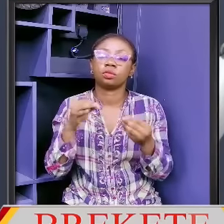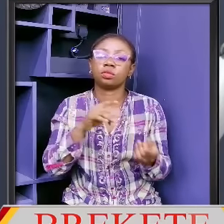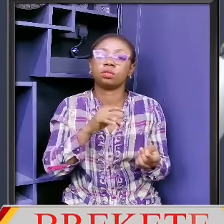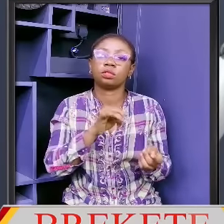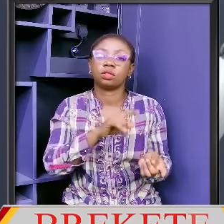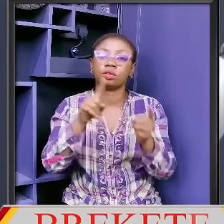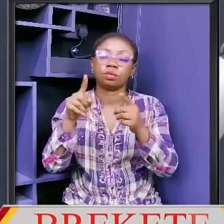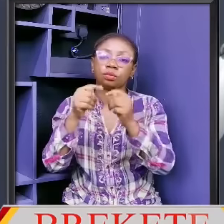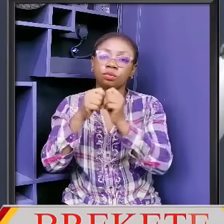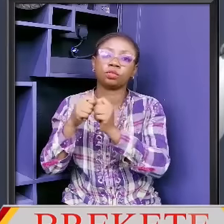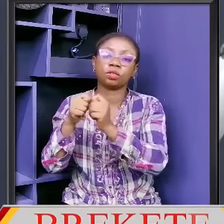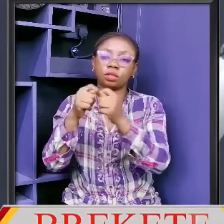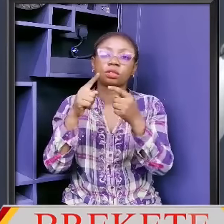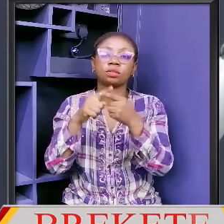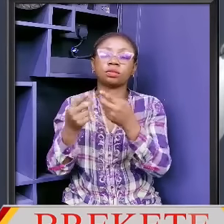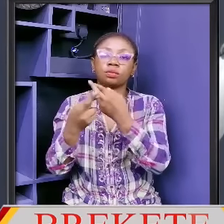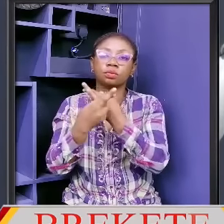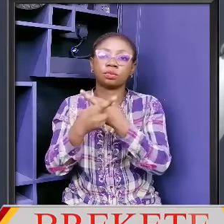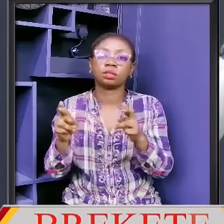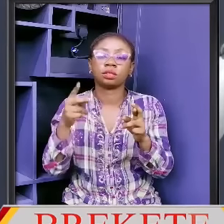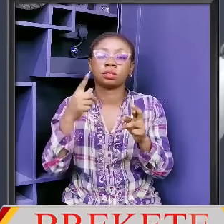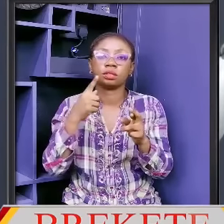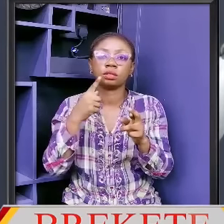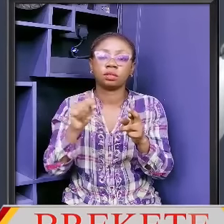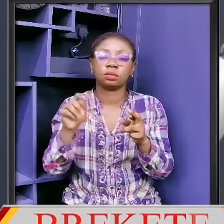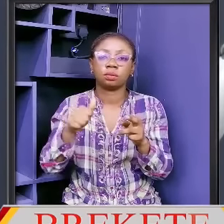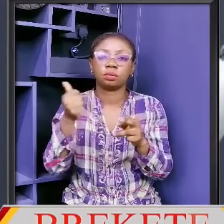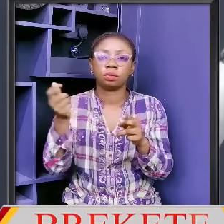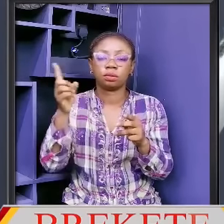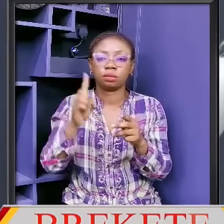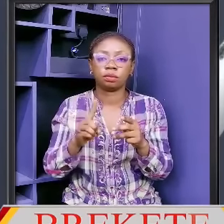sir. Talk to me now make you know be yes, like yes sir.